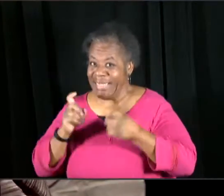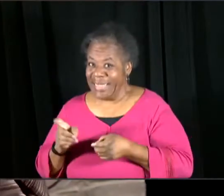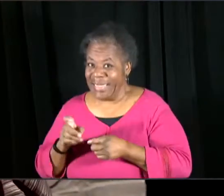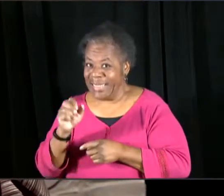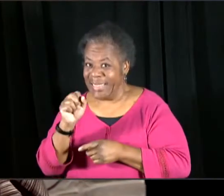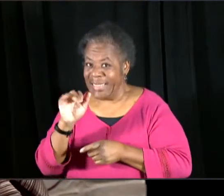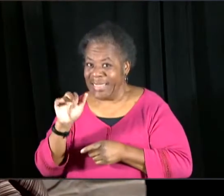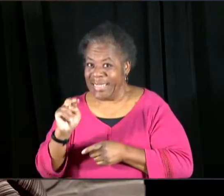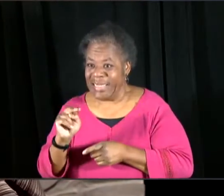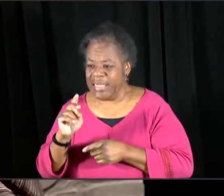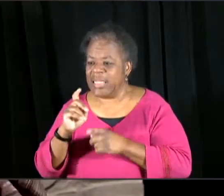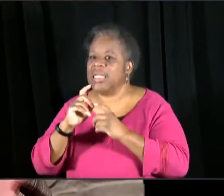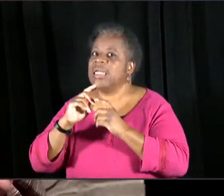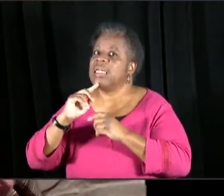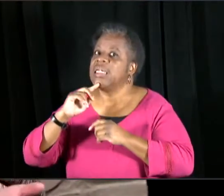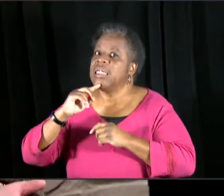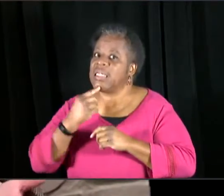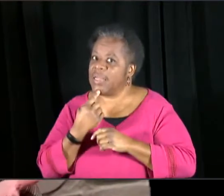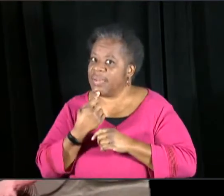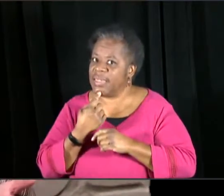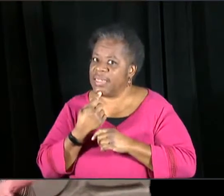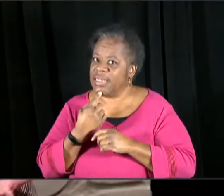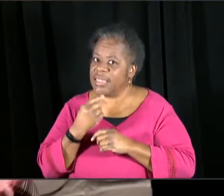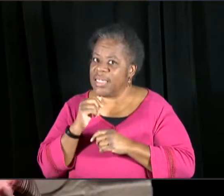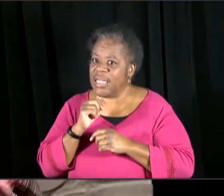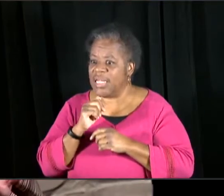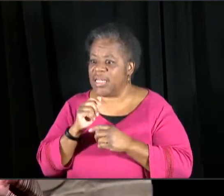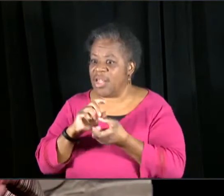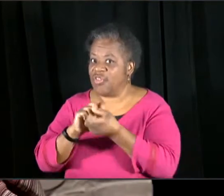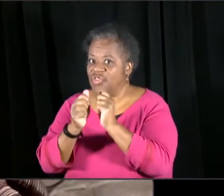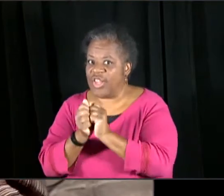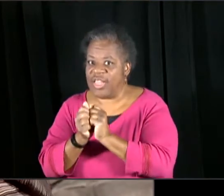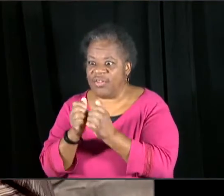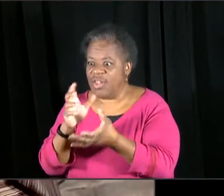serious. Untreated, it's ruining the world.